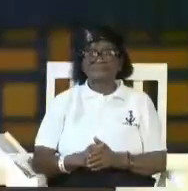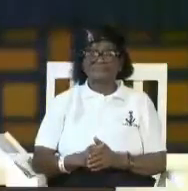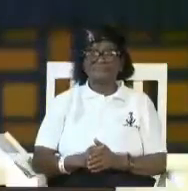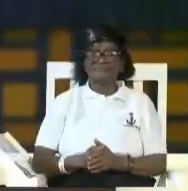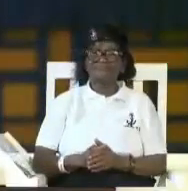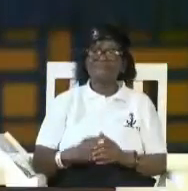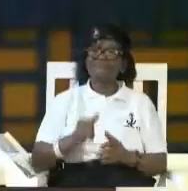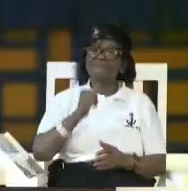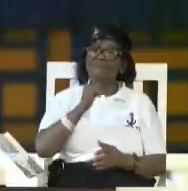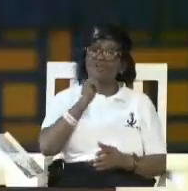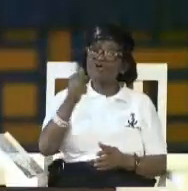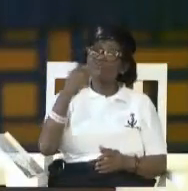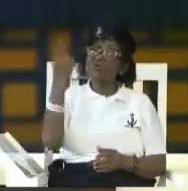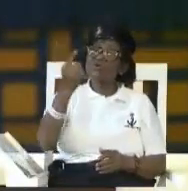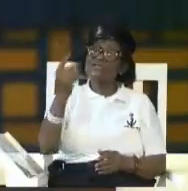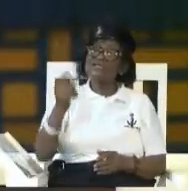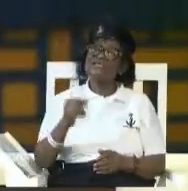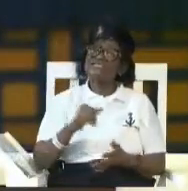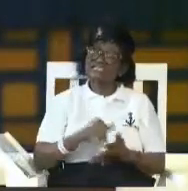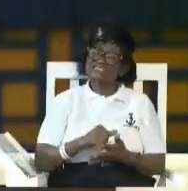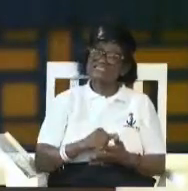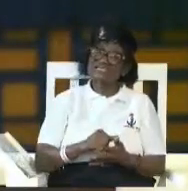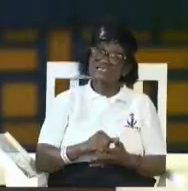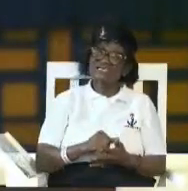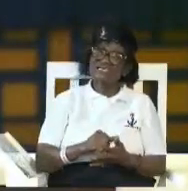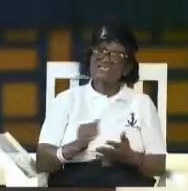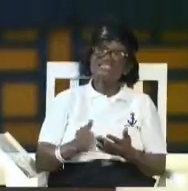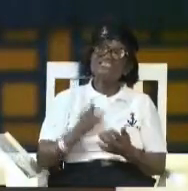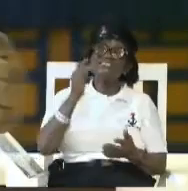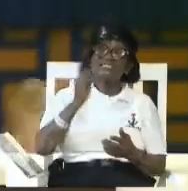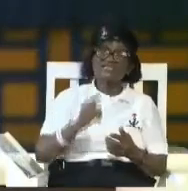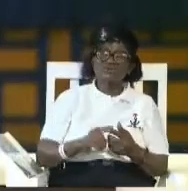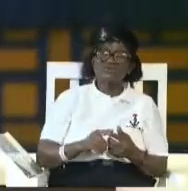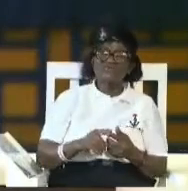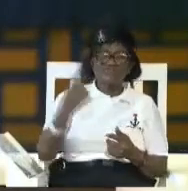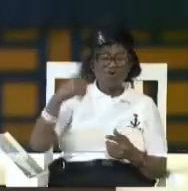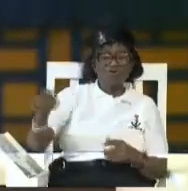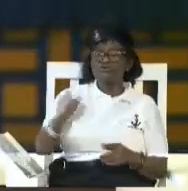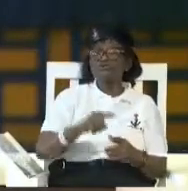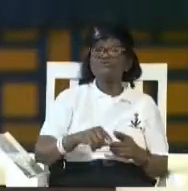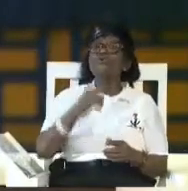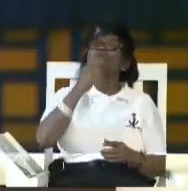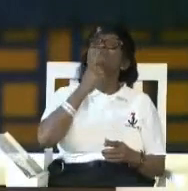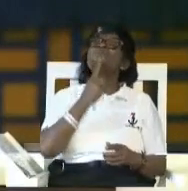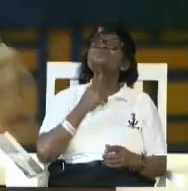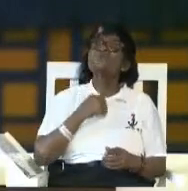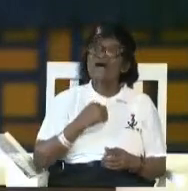Now, to make it easy for you to swallow,